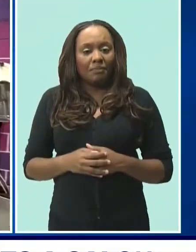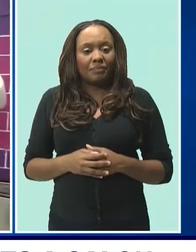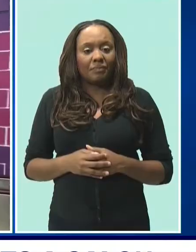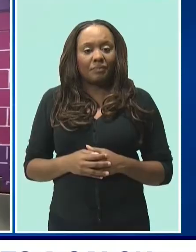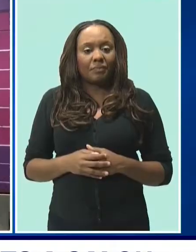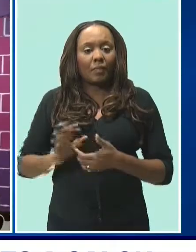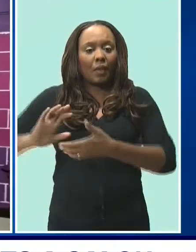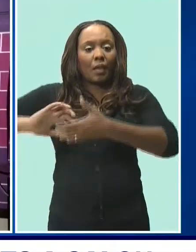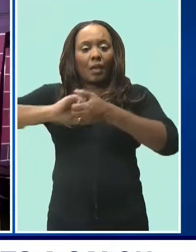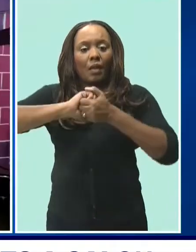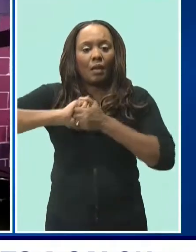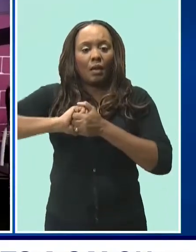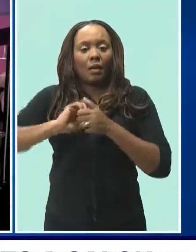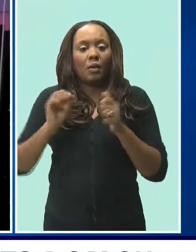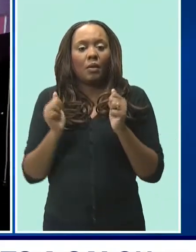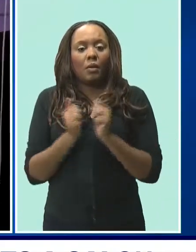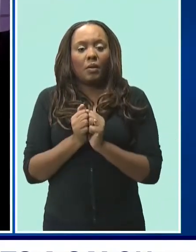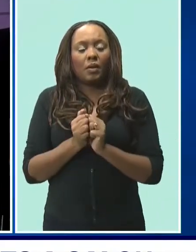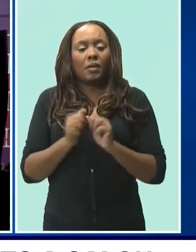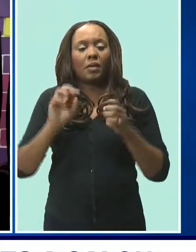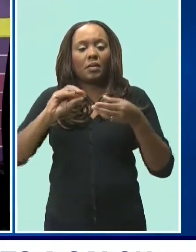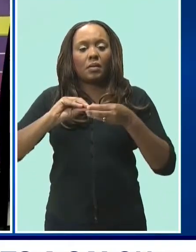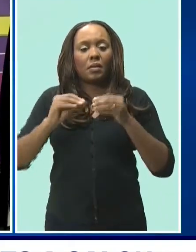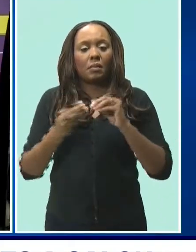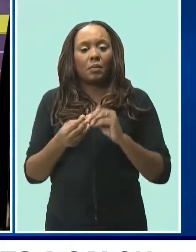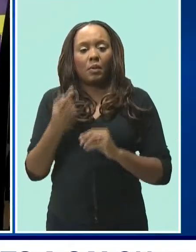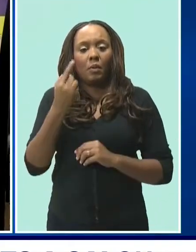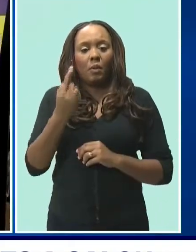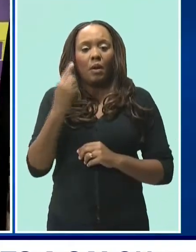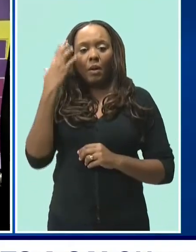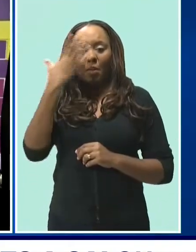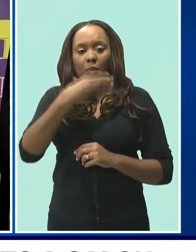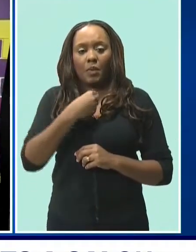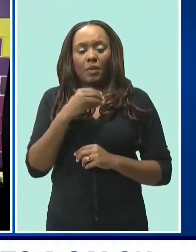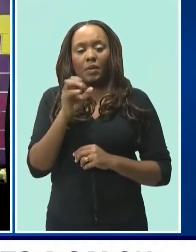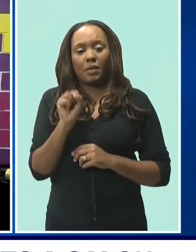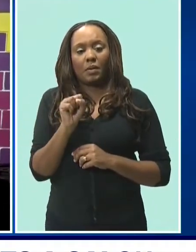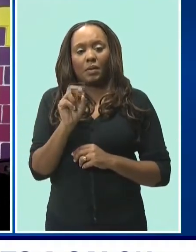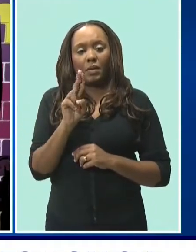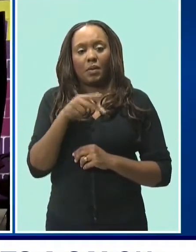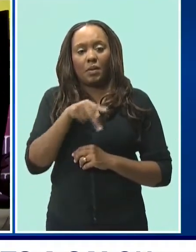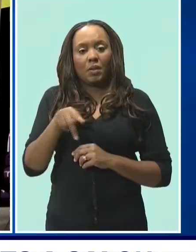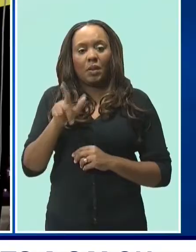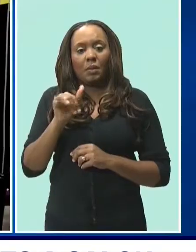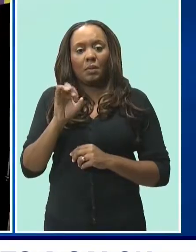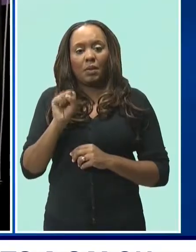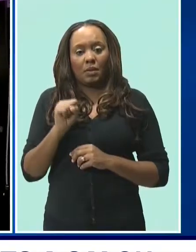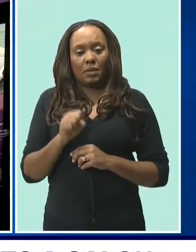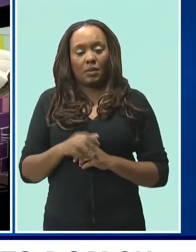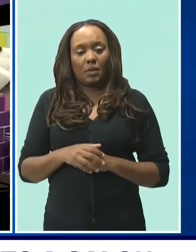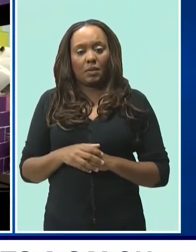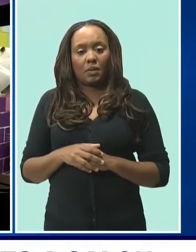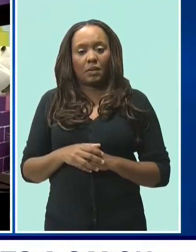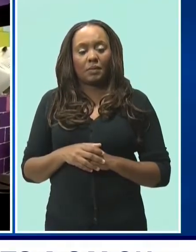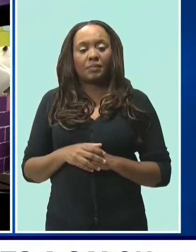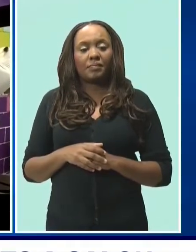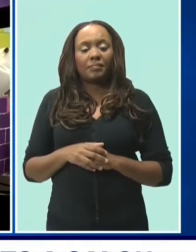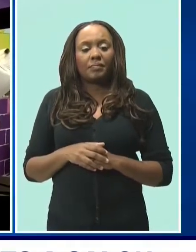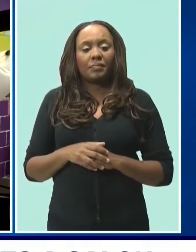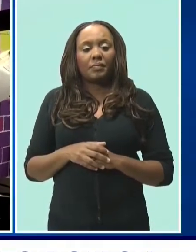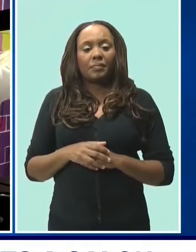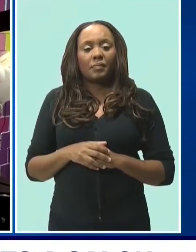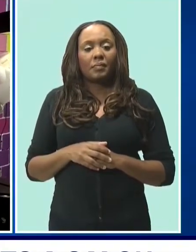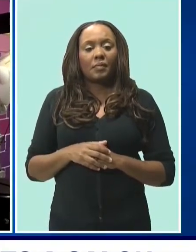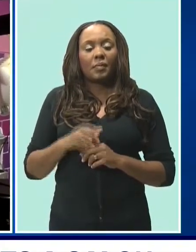facilitated through a partnership with the owner of No. 1 Beauty Supplies, Mohamed Join. The salon is the second